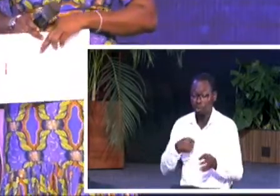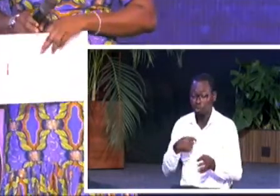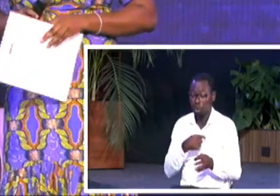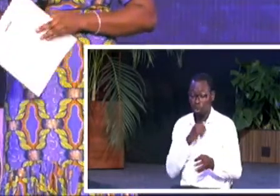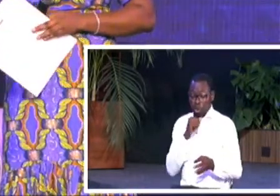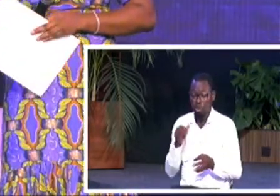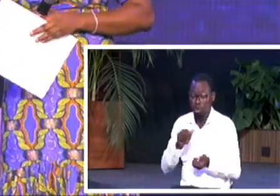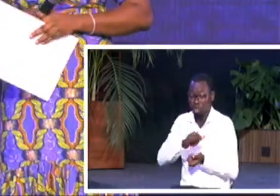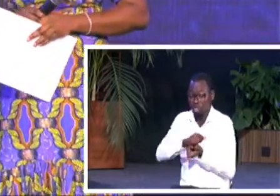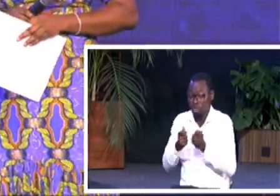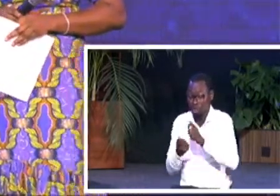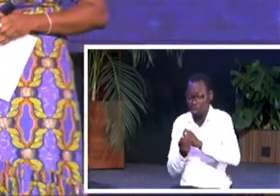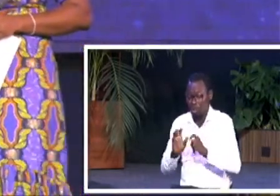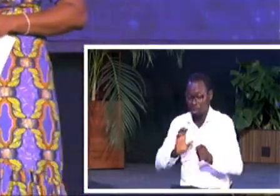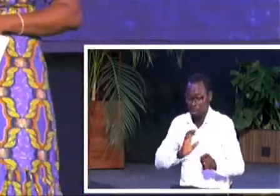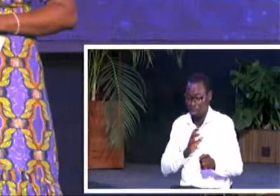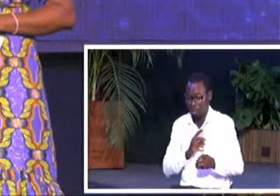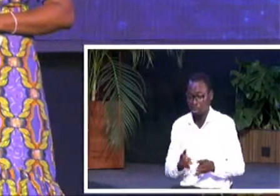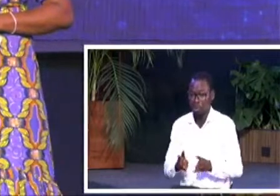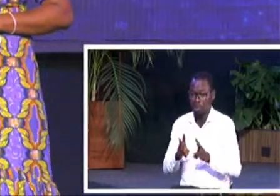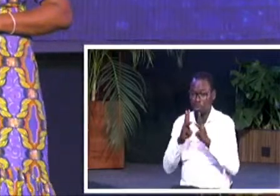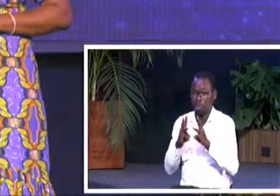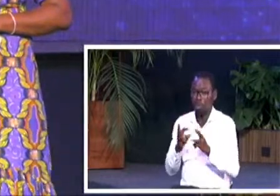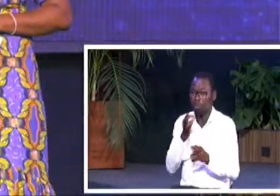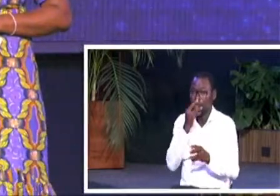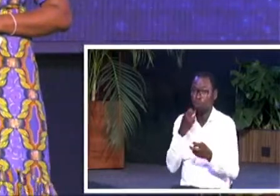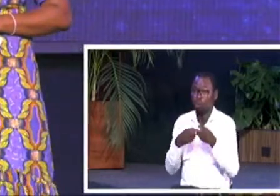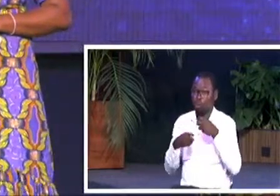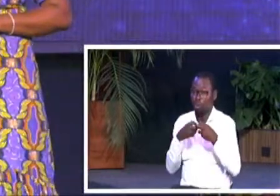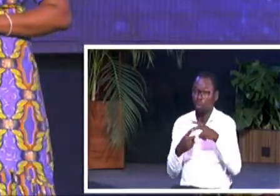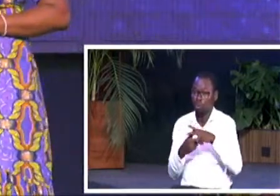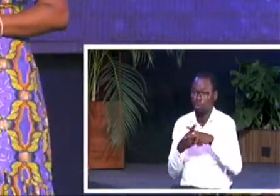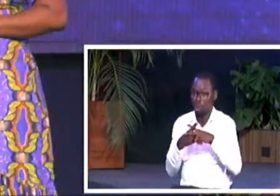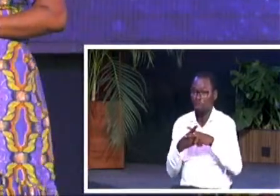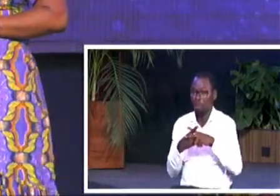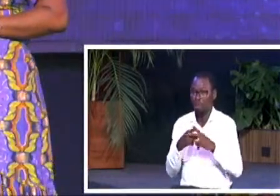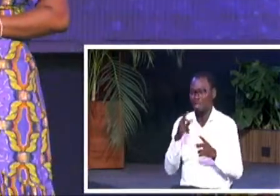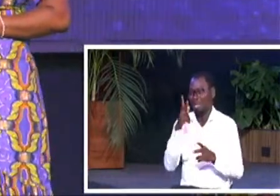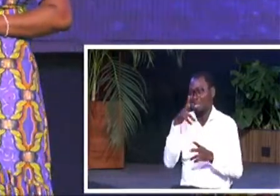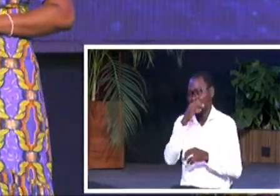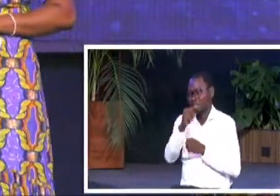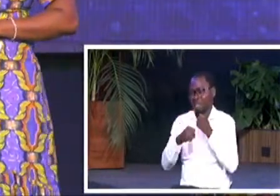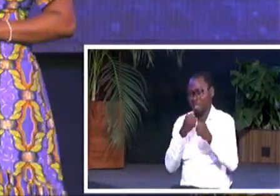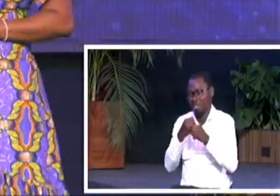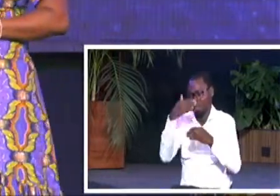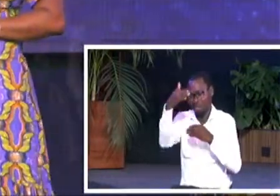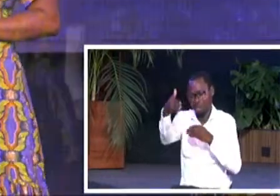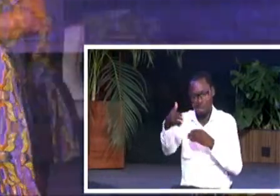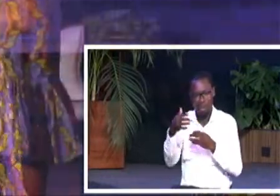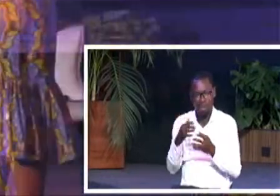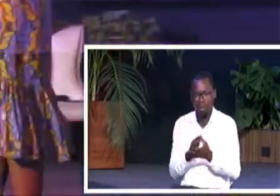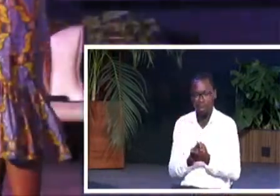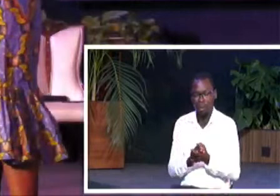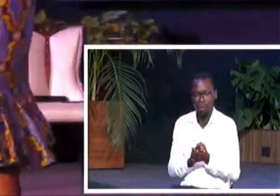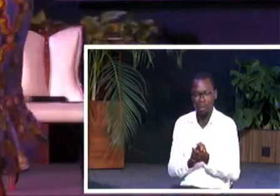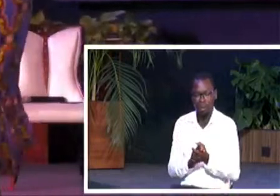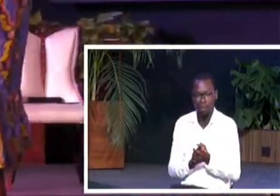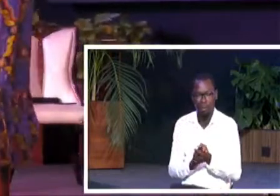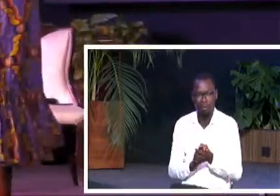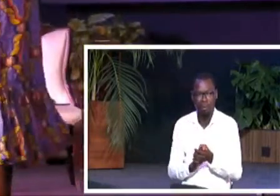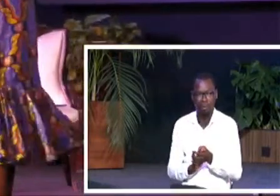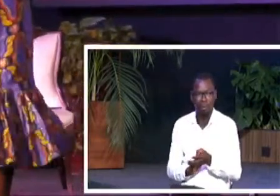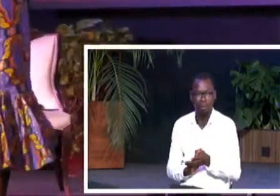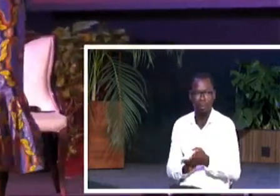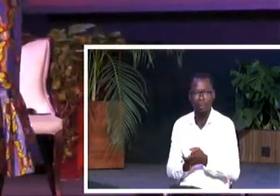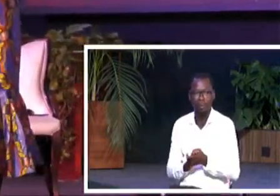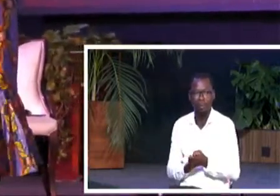food and farming. I've taken it very personal and very seriously. Your one lesson, Roslyn? I think I was also shocked